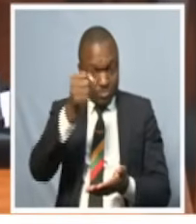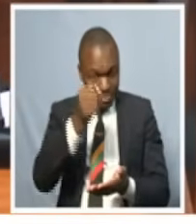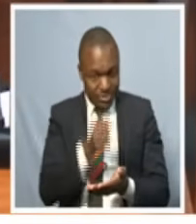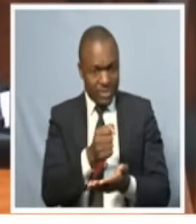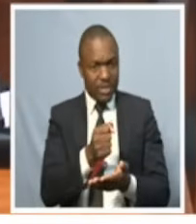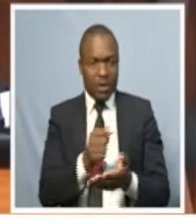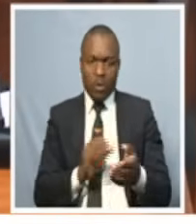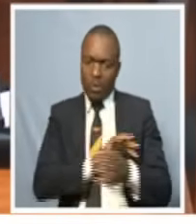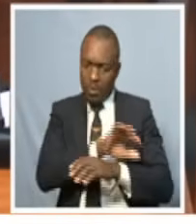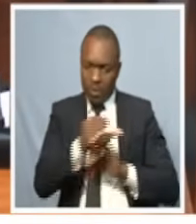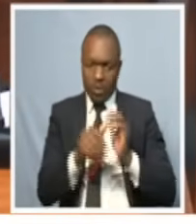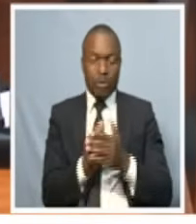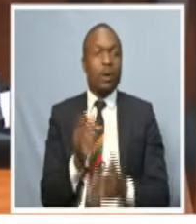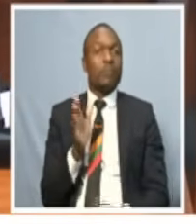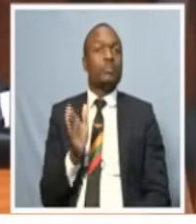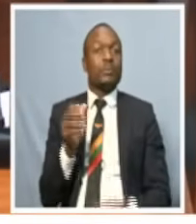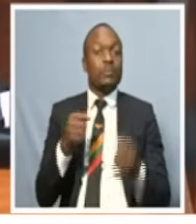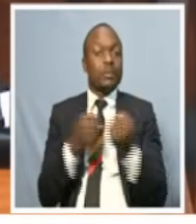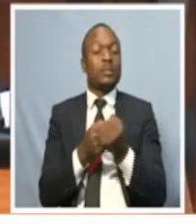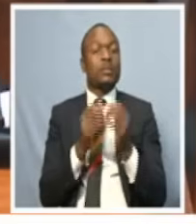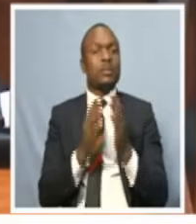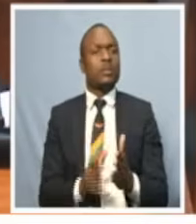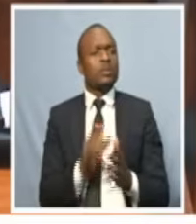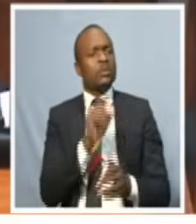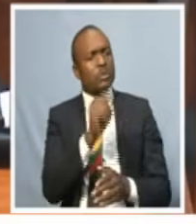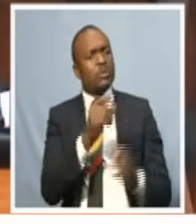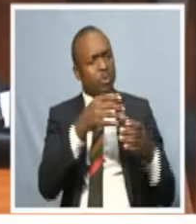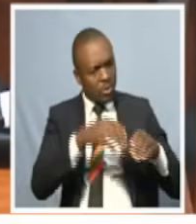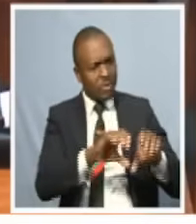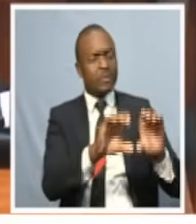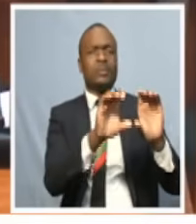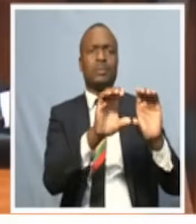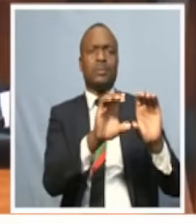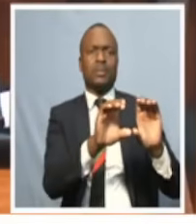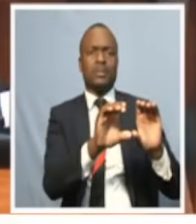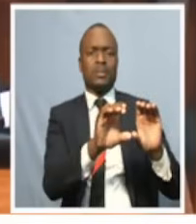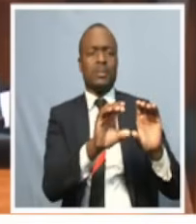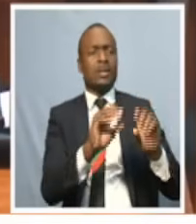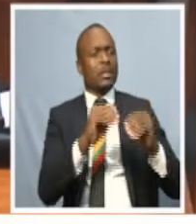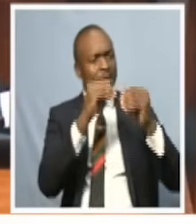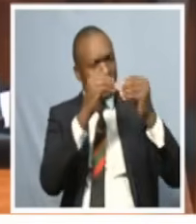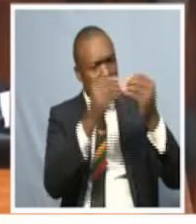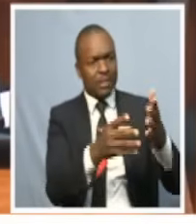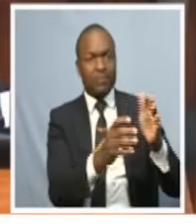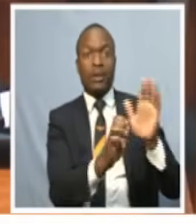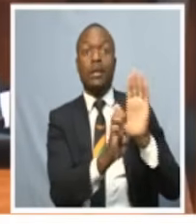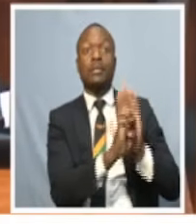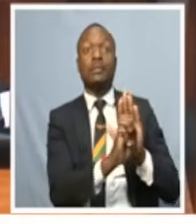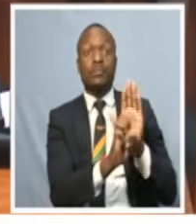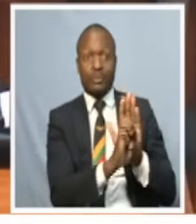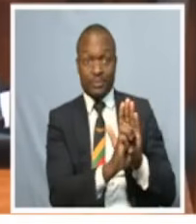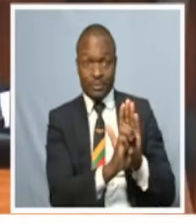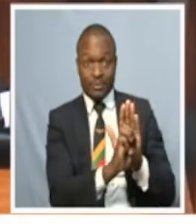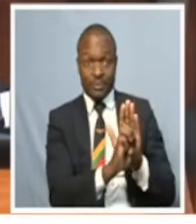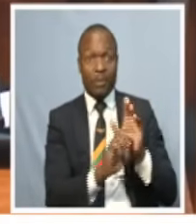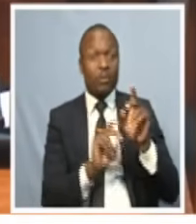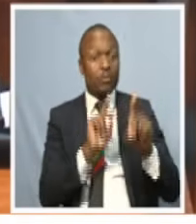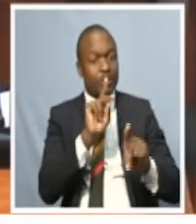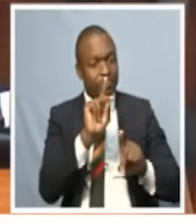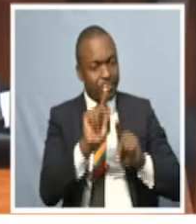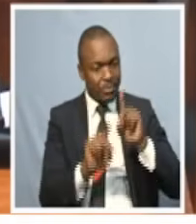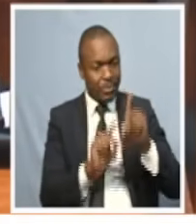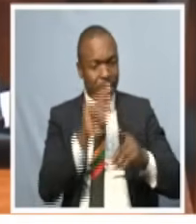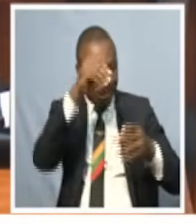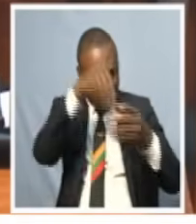were UPND cadres. Then you went on to give an example of the